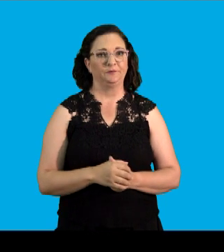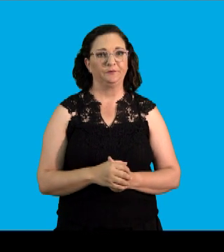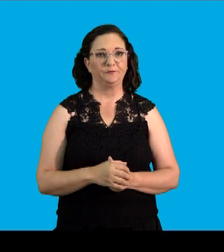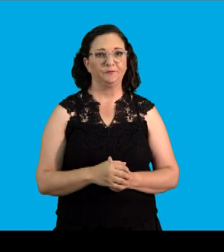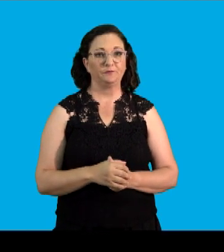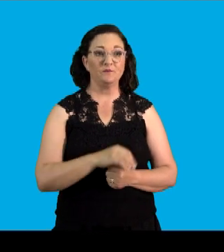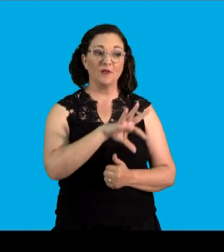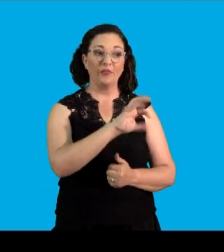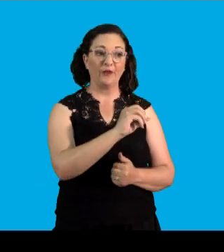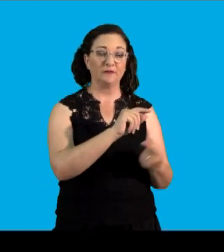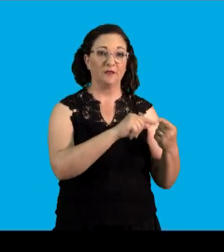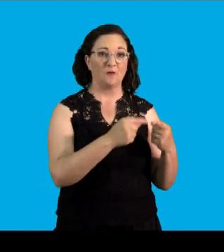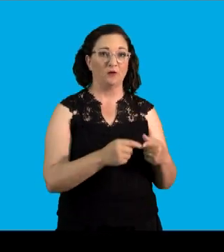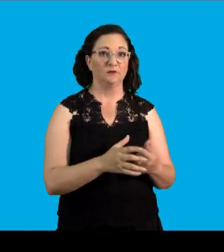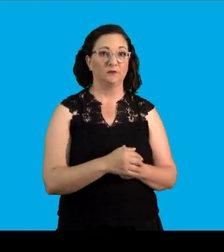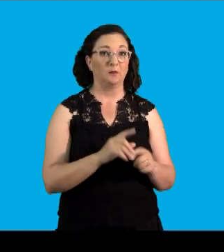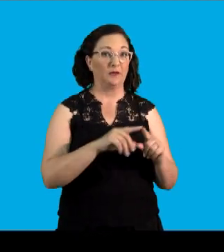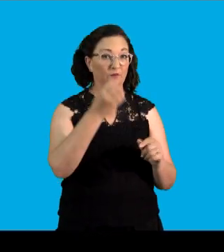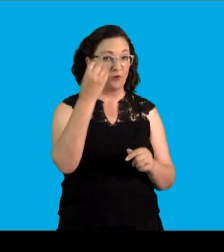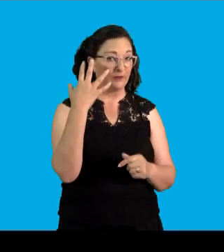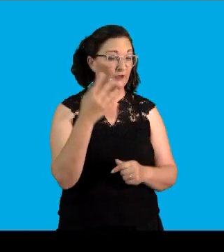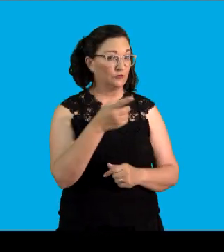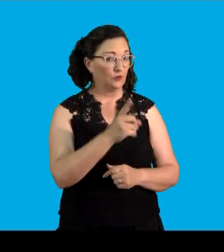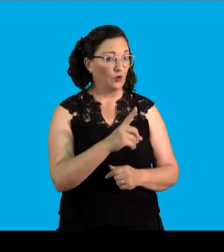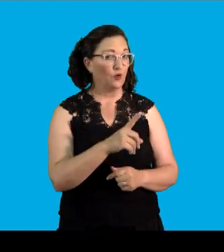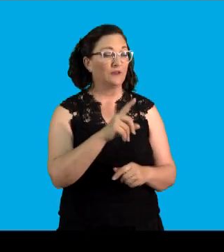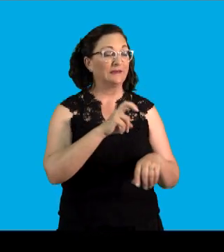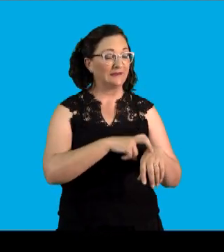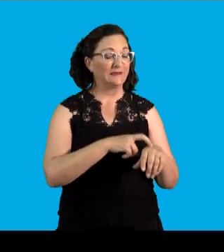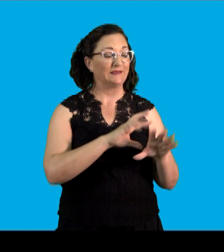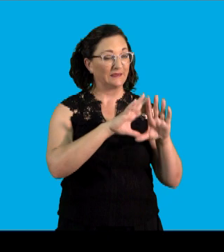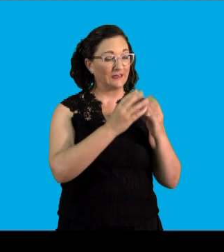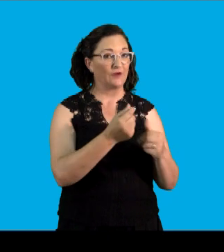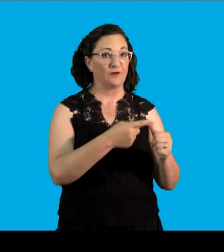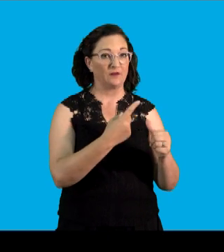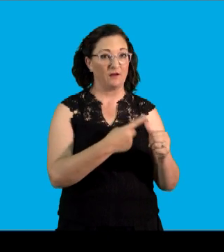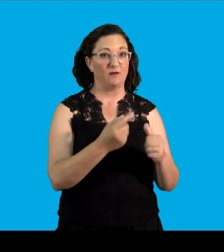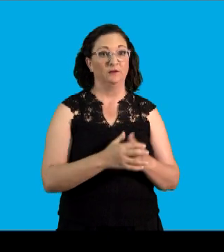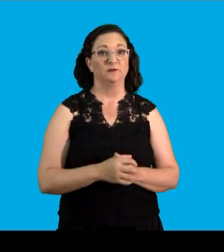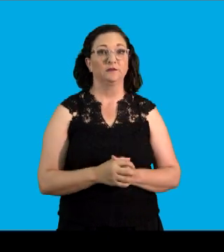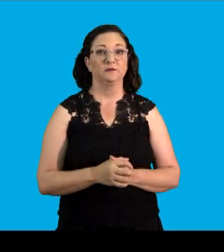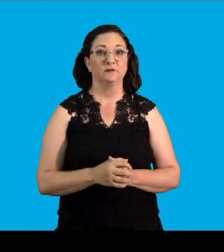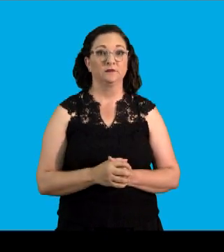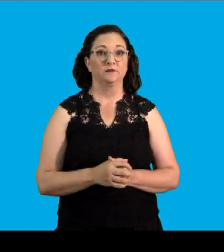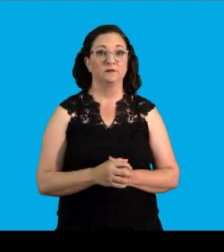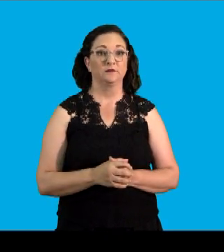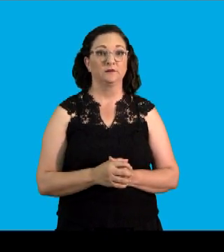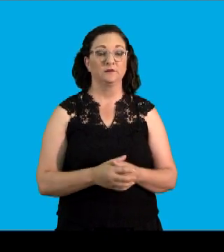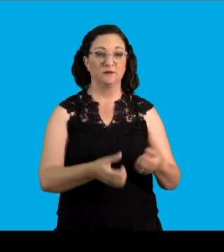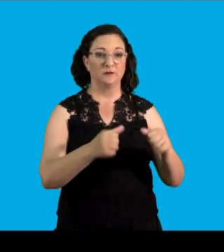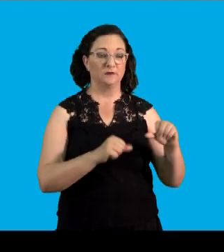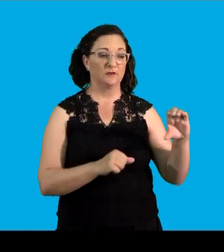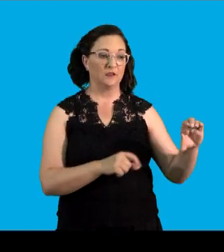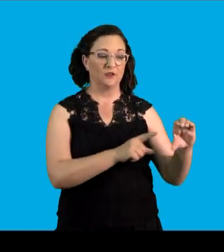30 marks. Do not forget that. Very important. You answer everything. These are your objective questions. Then section B, there's